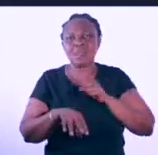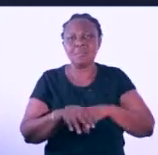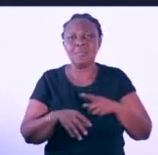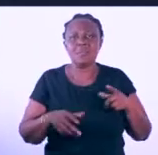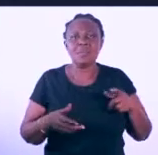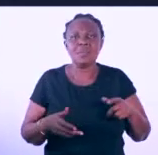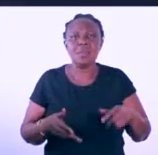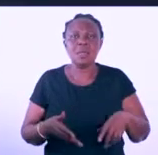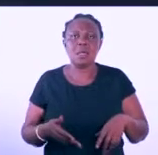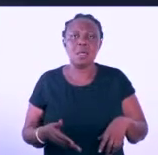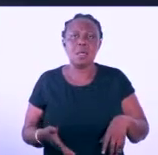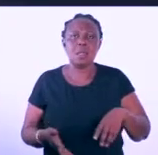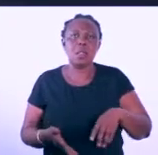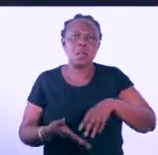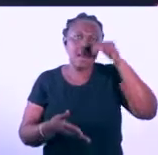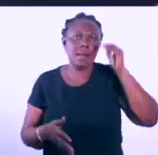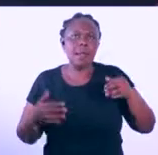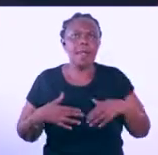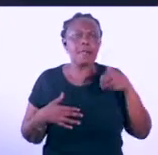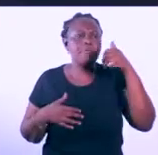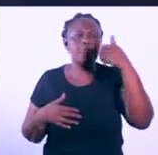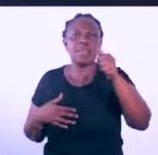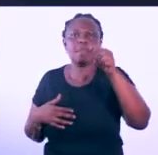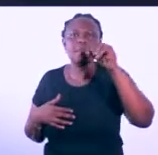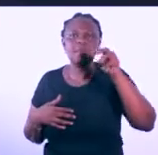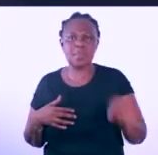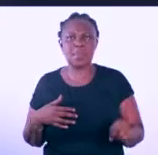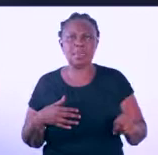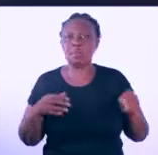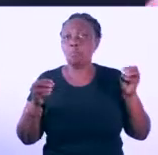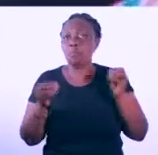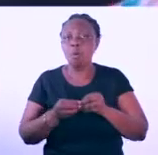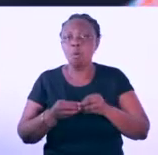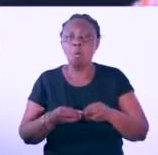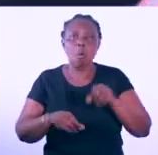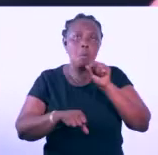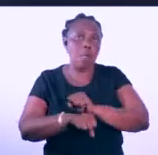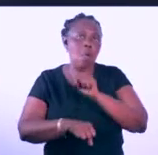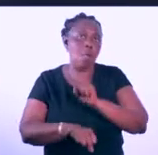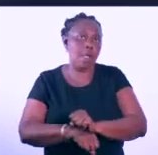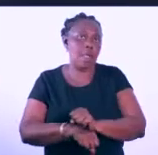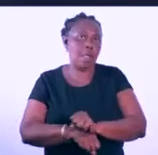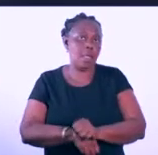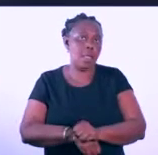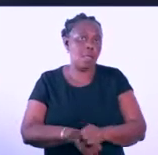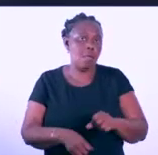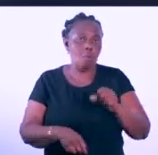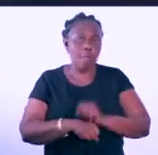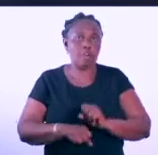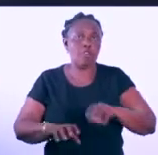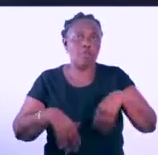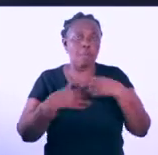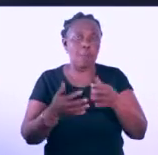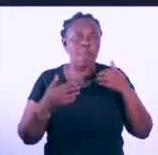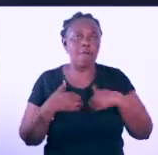has 10 minutes maximum in solving all the tasks given him or her.